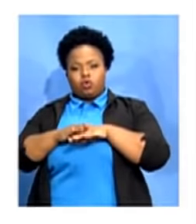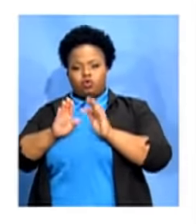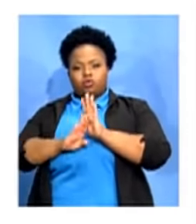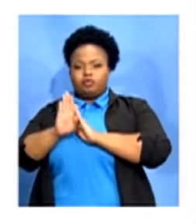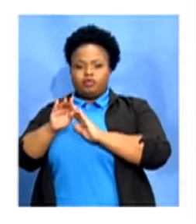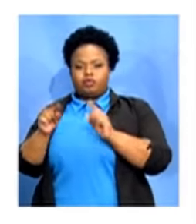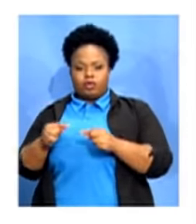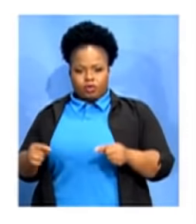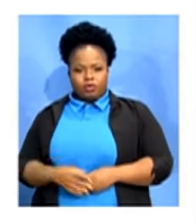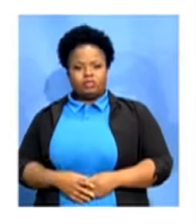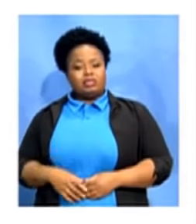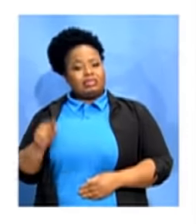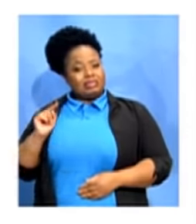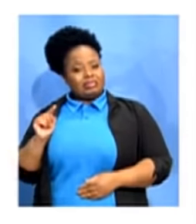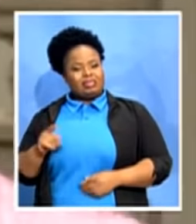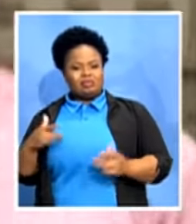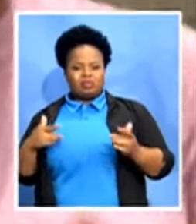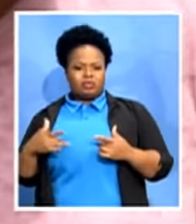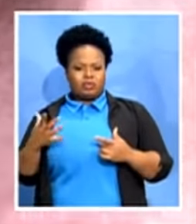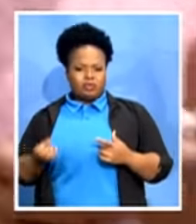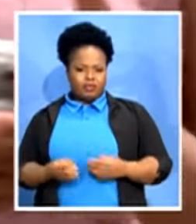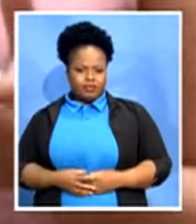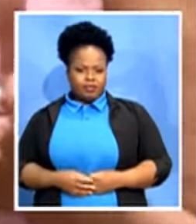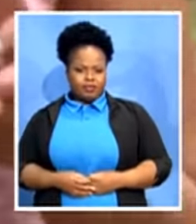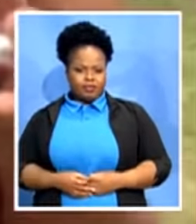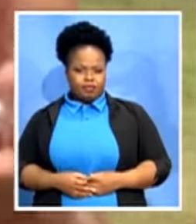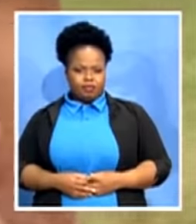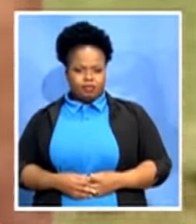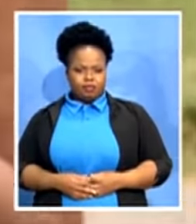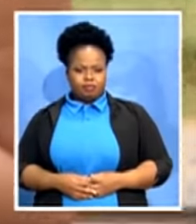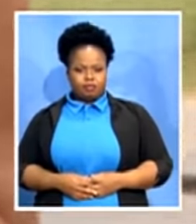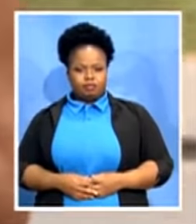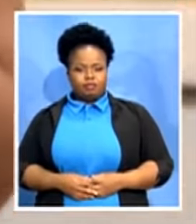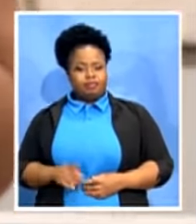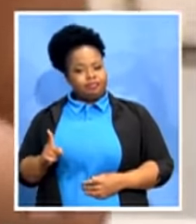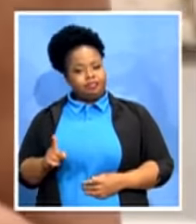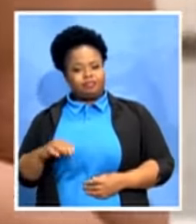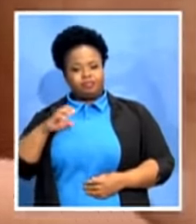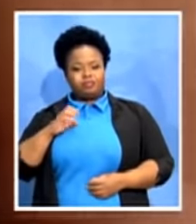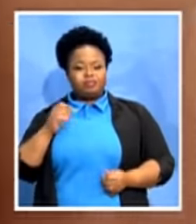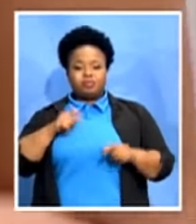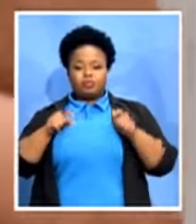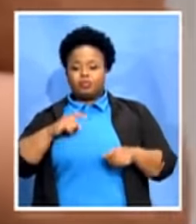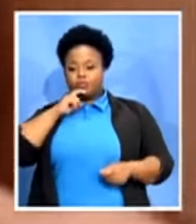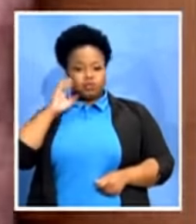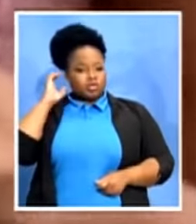concern. And a concern for cell phone users, higher bills.